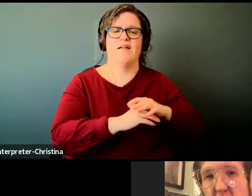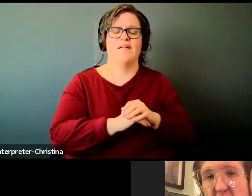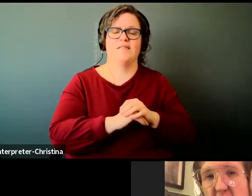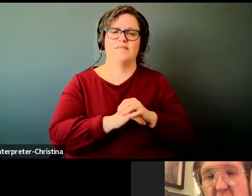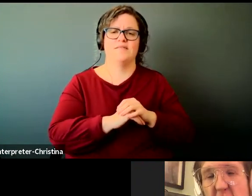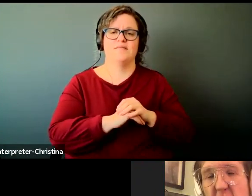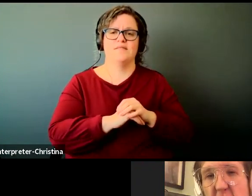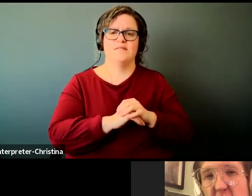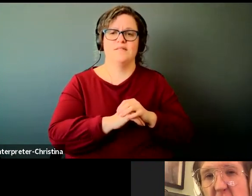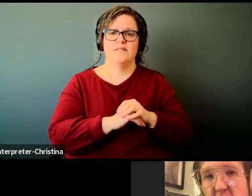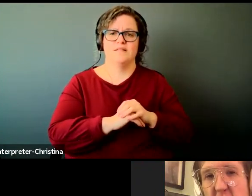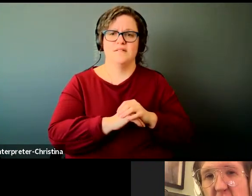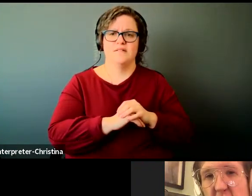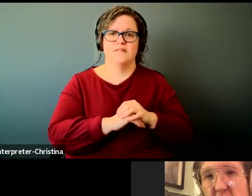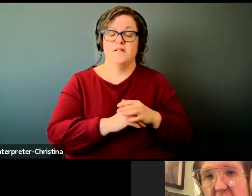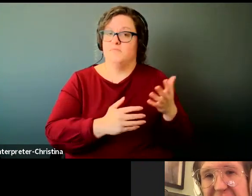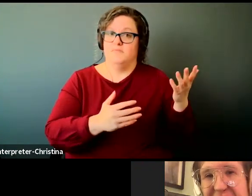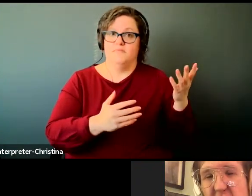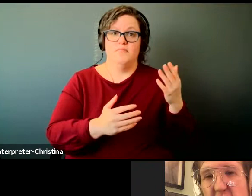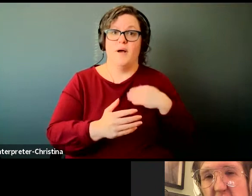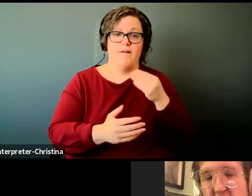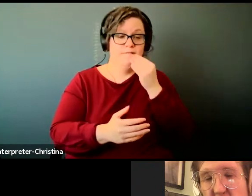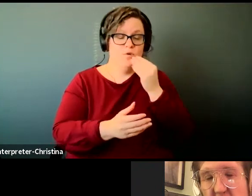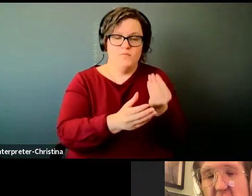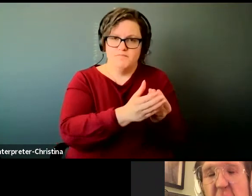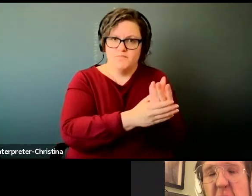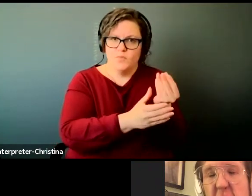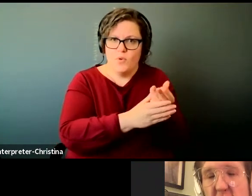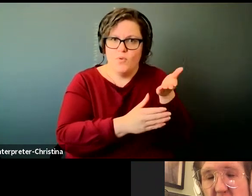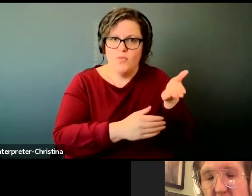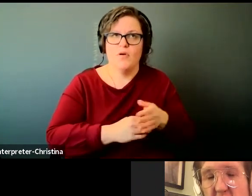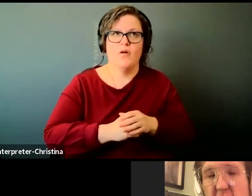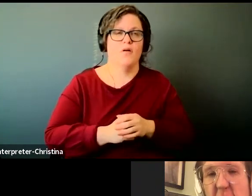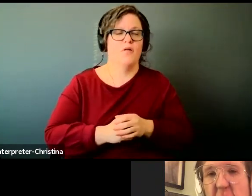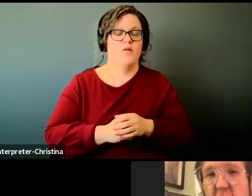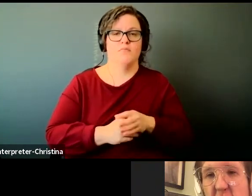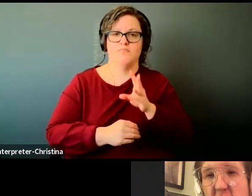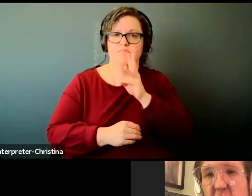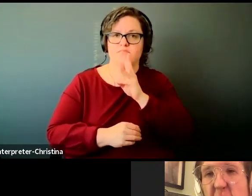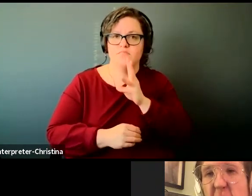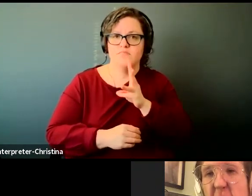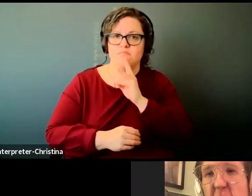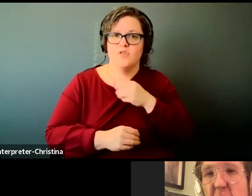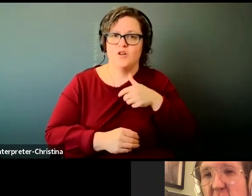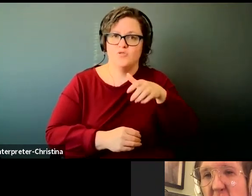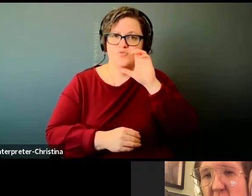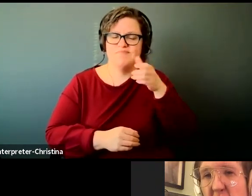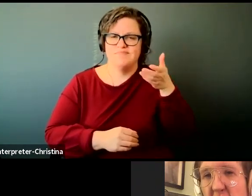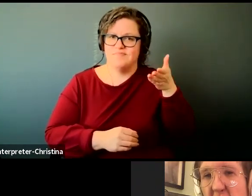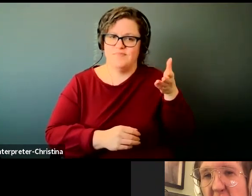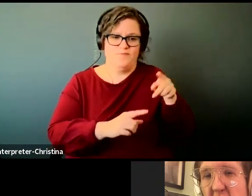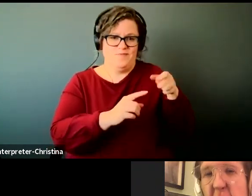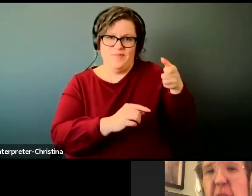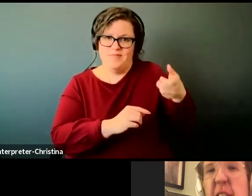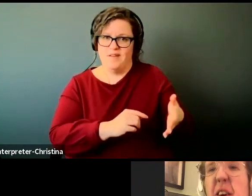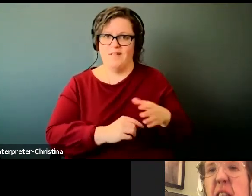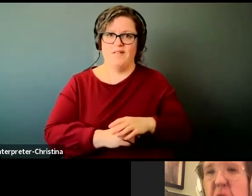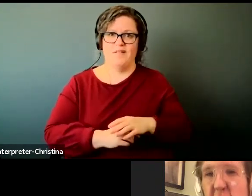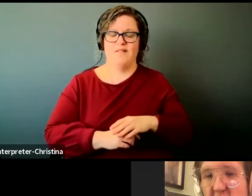extending my gratitude to those lands that give me the food that I eat, that give me the water that I drink, that give me the oxygen that I